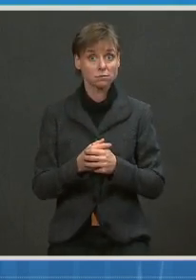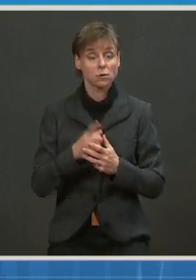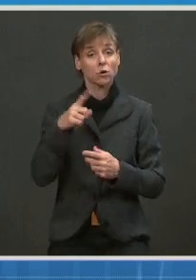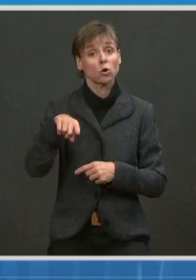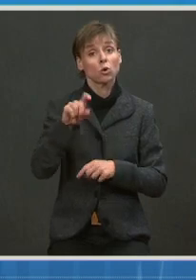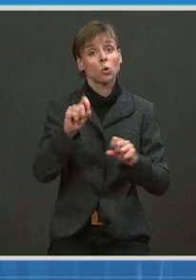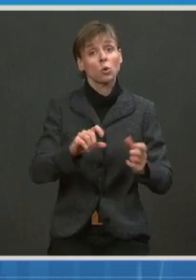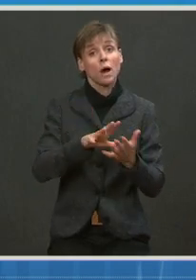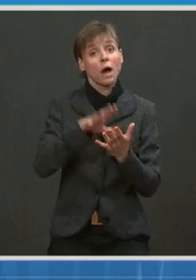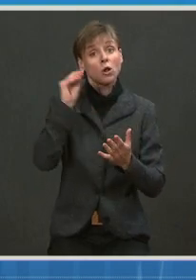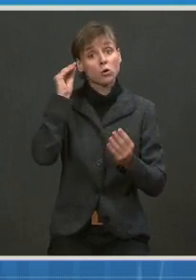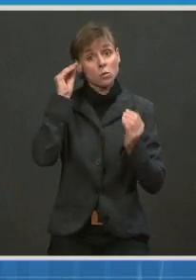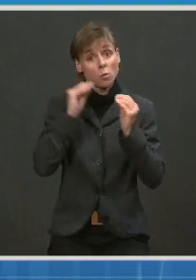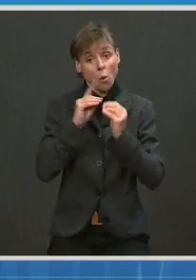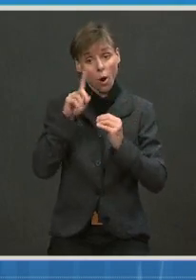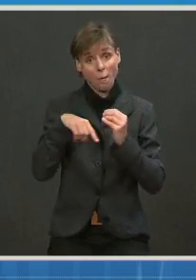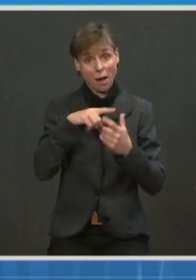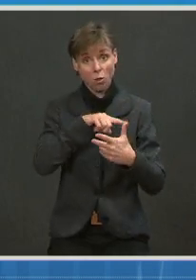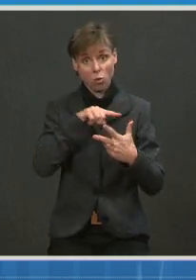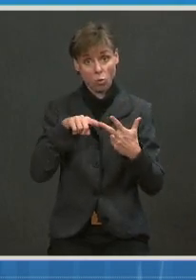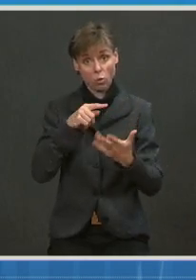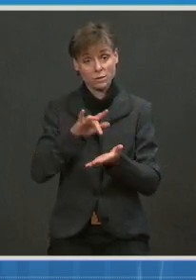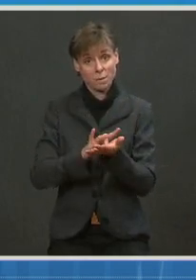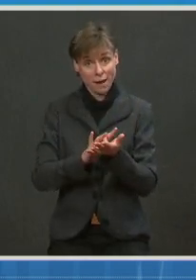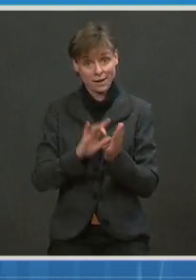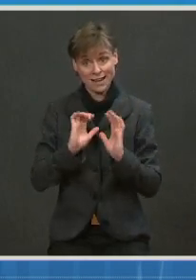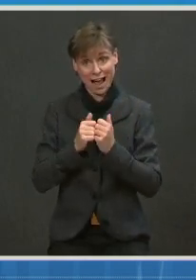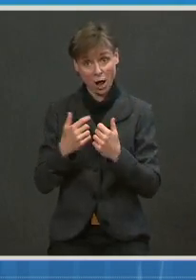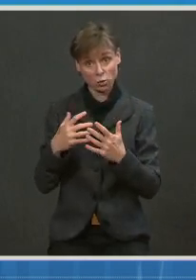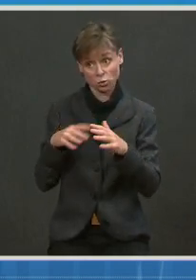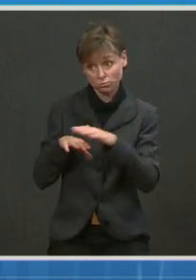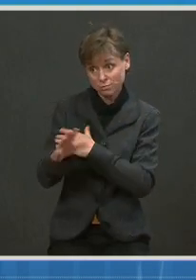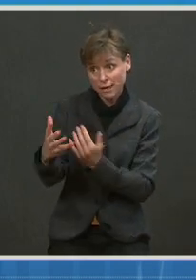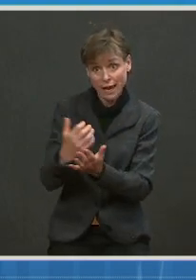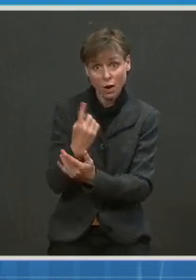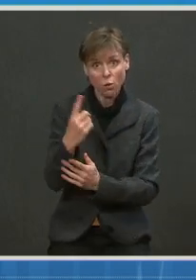about these monoclonal antibodies and how to access them by going to